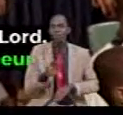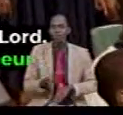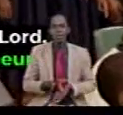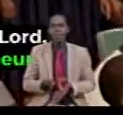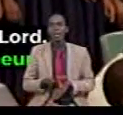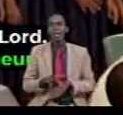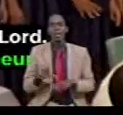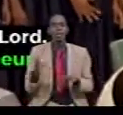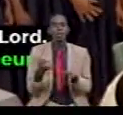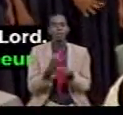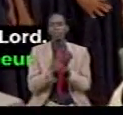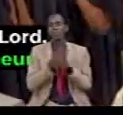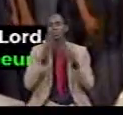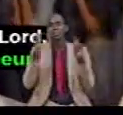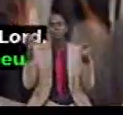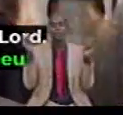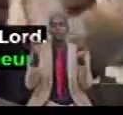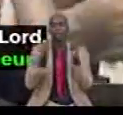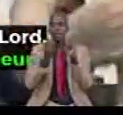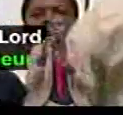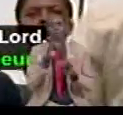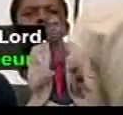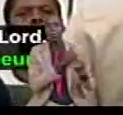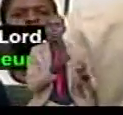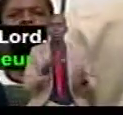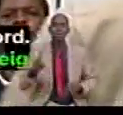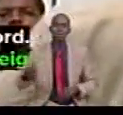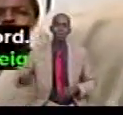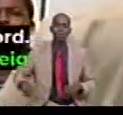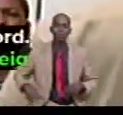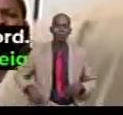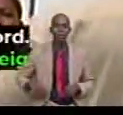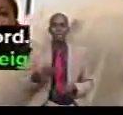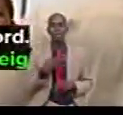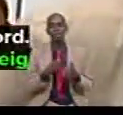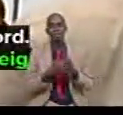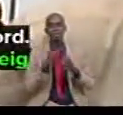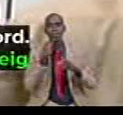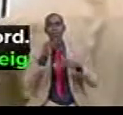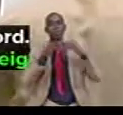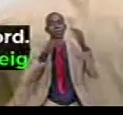church, triumphant, oh Lord, oh Lord, and it's